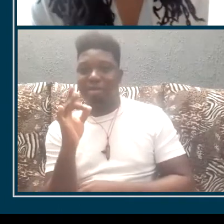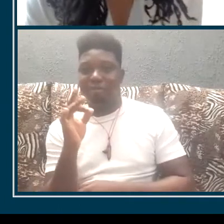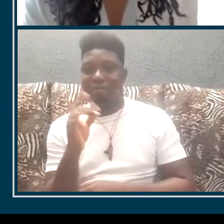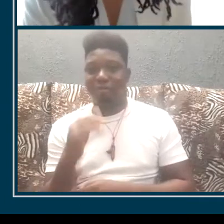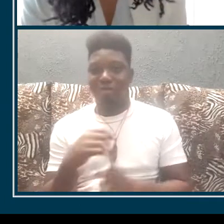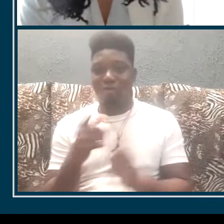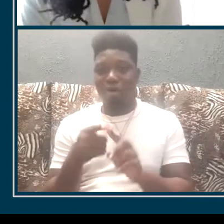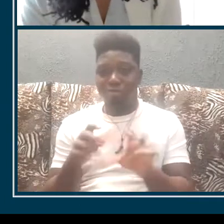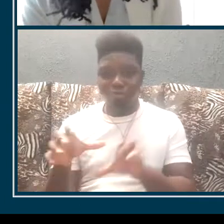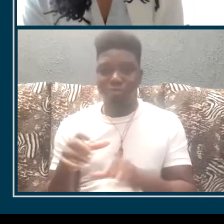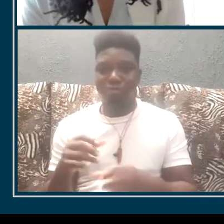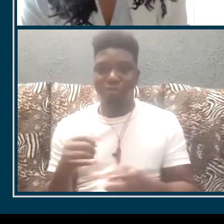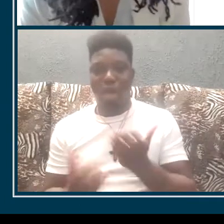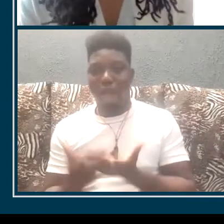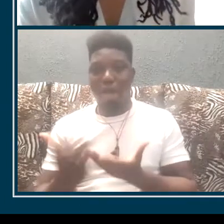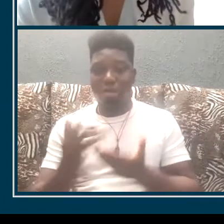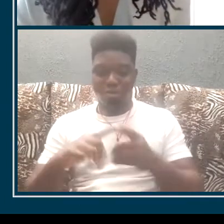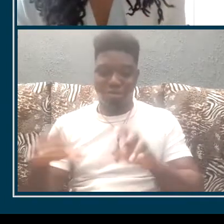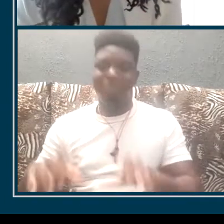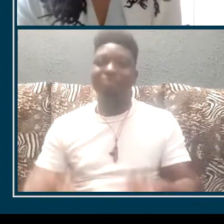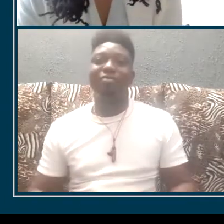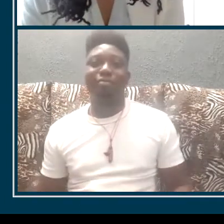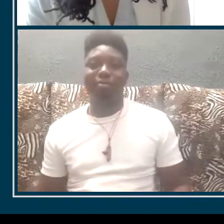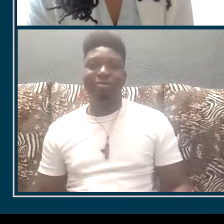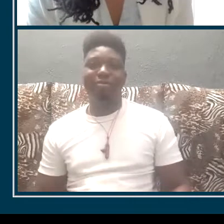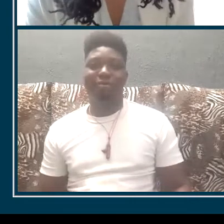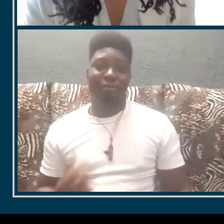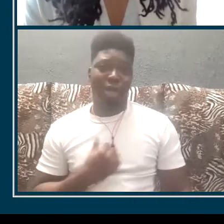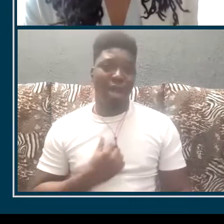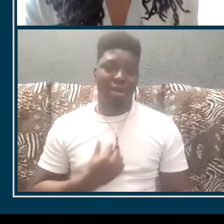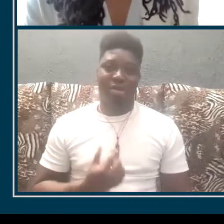do. I think I found that too. I've only known her for 6 months.